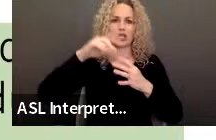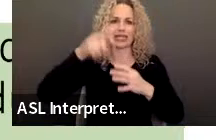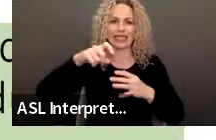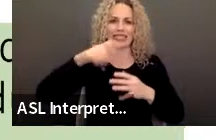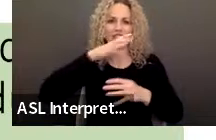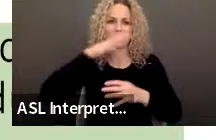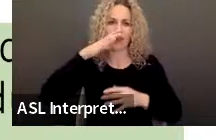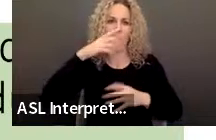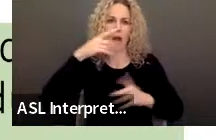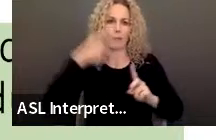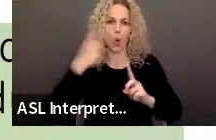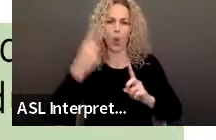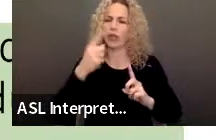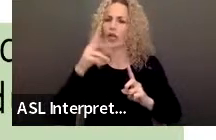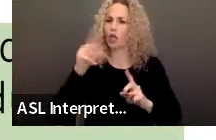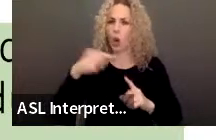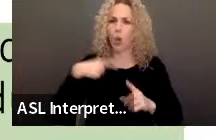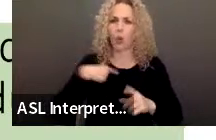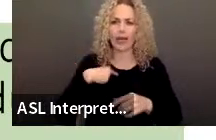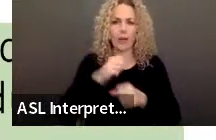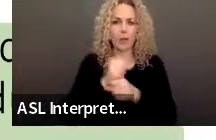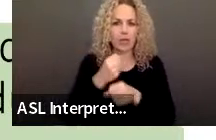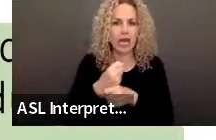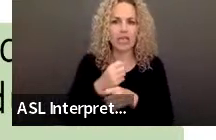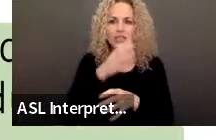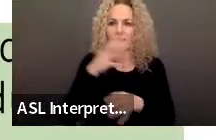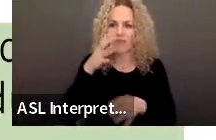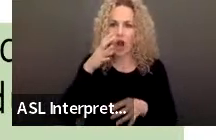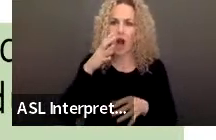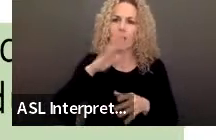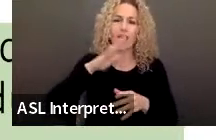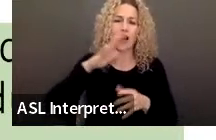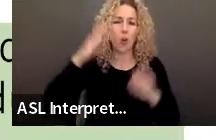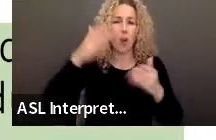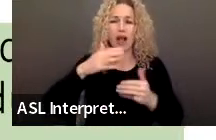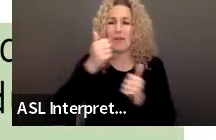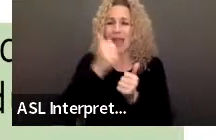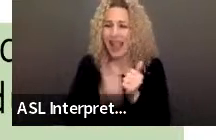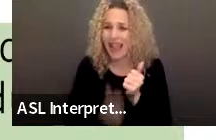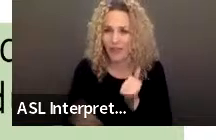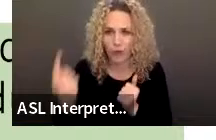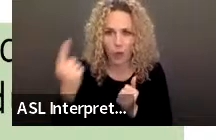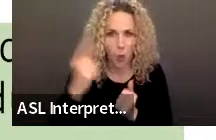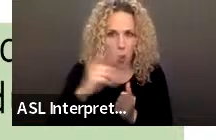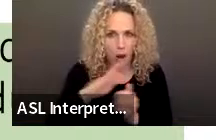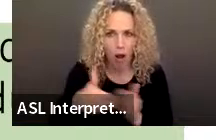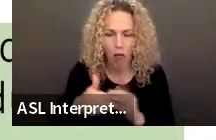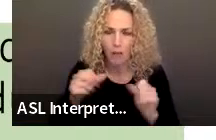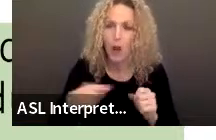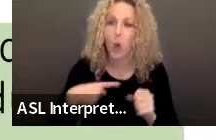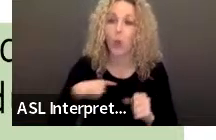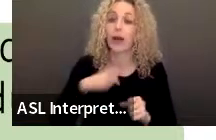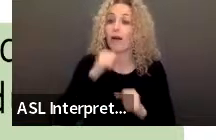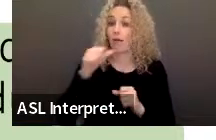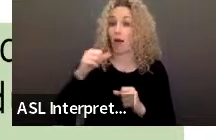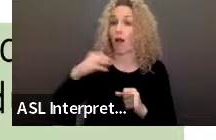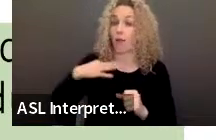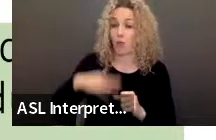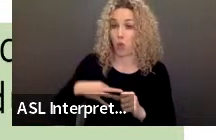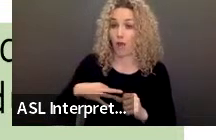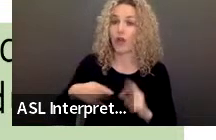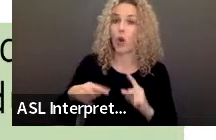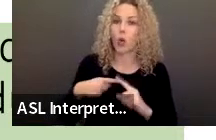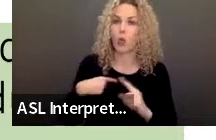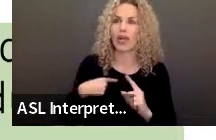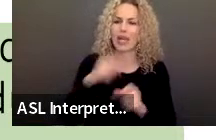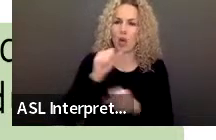that we are a production farm that welcomes people of all abilities. And though we are a nonprofit organization, we